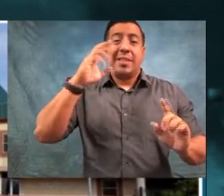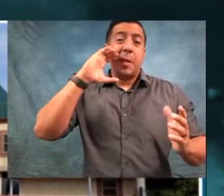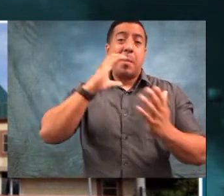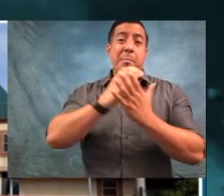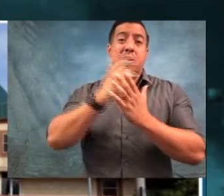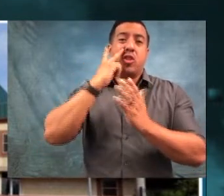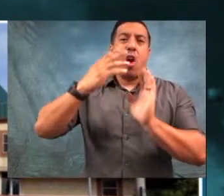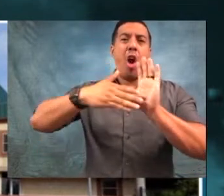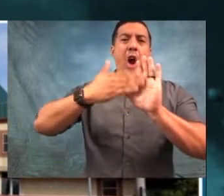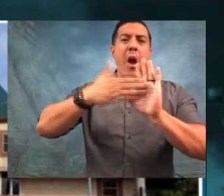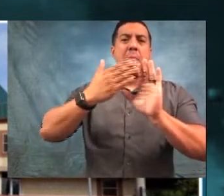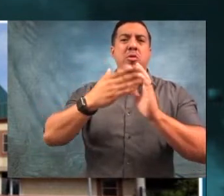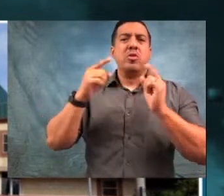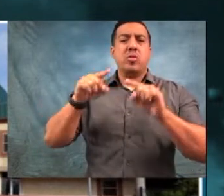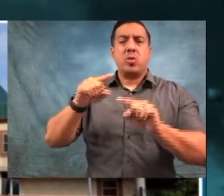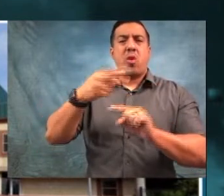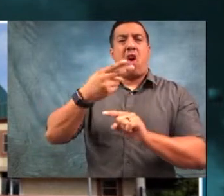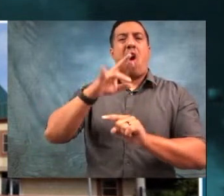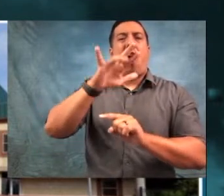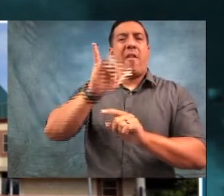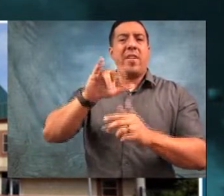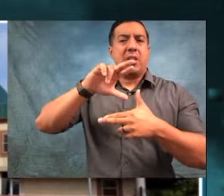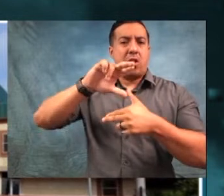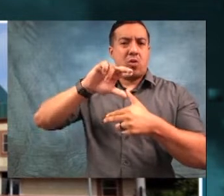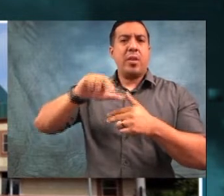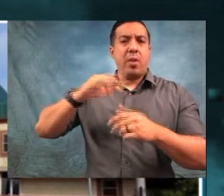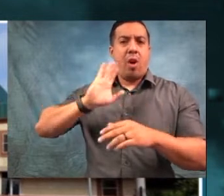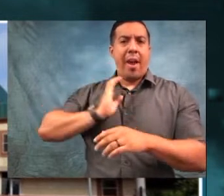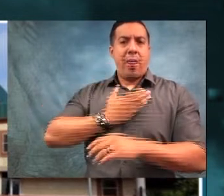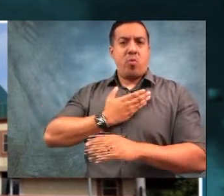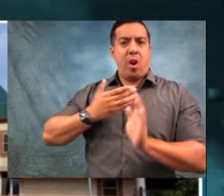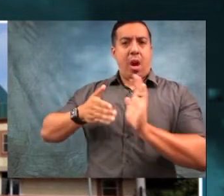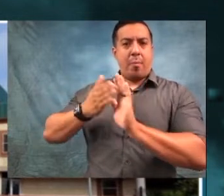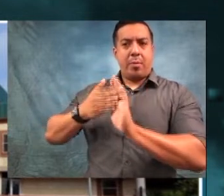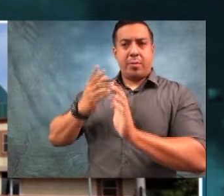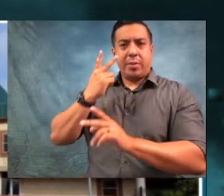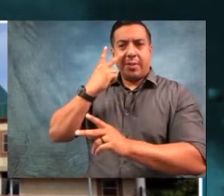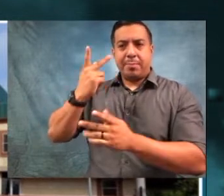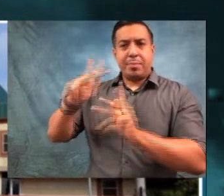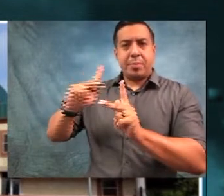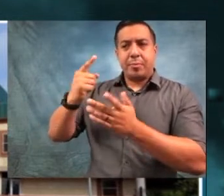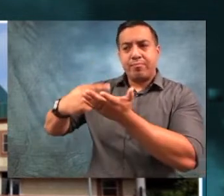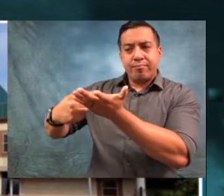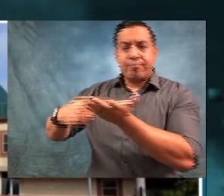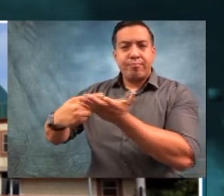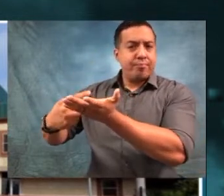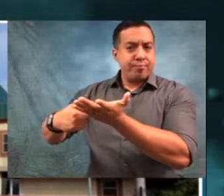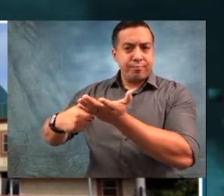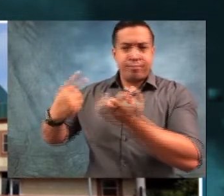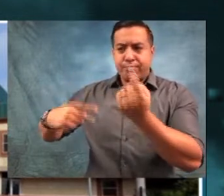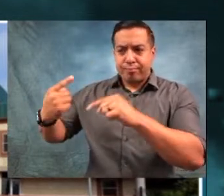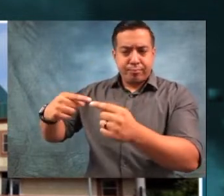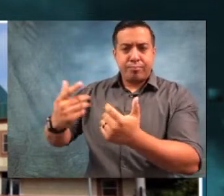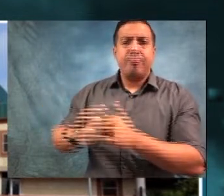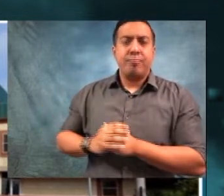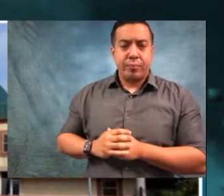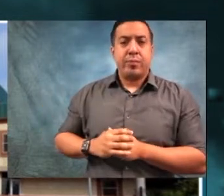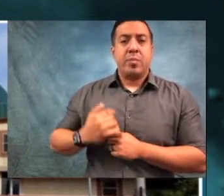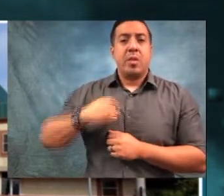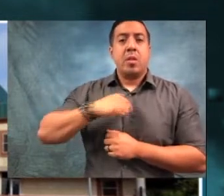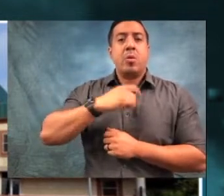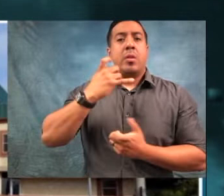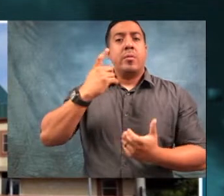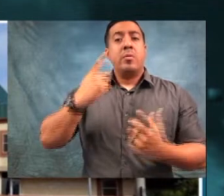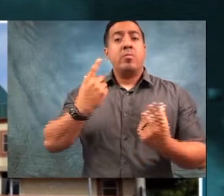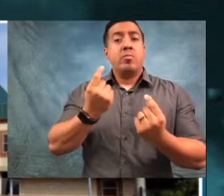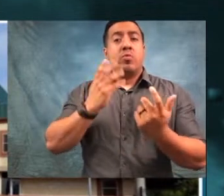picture inside our operations area during Hurricane Harvey with the forecasters briefing each other. The core of our mission is to